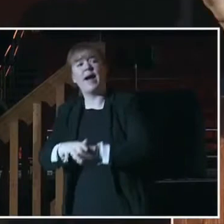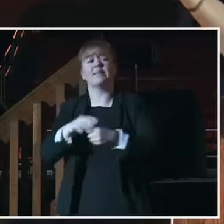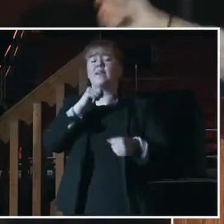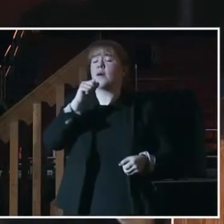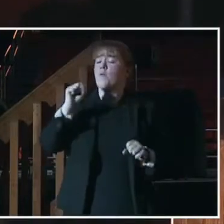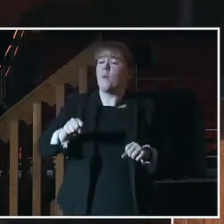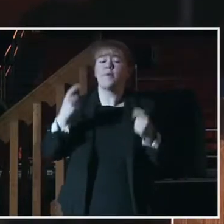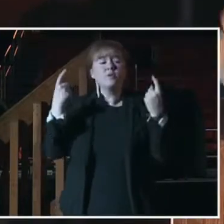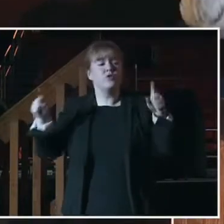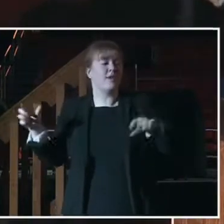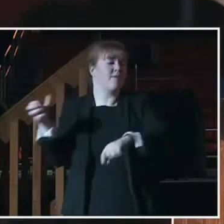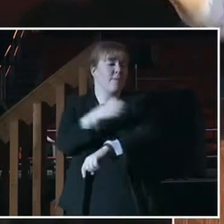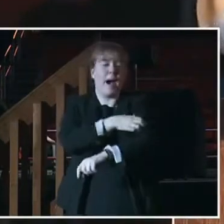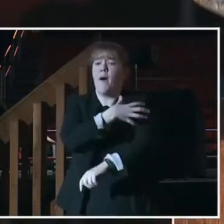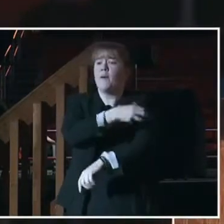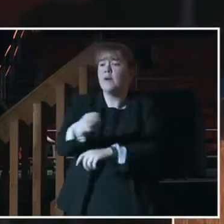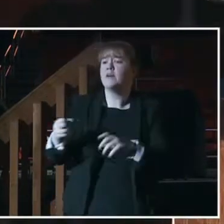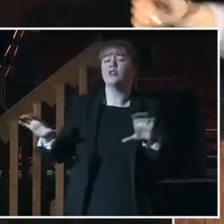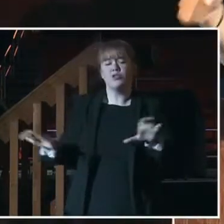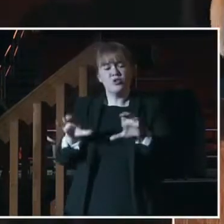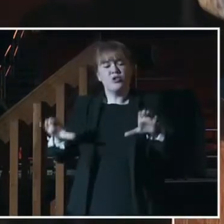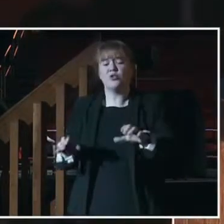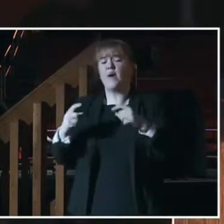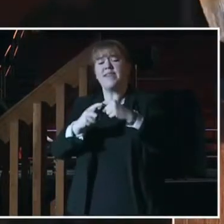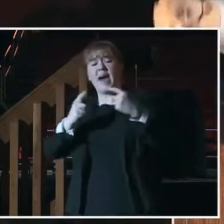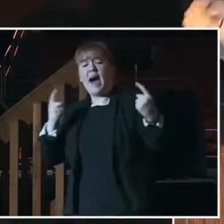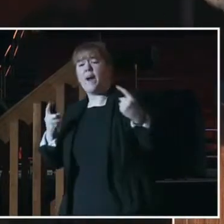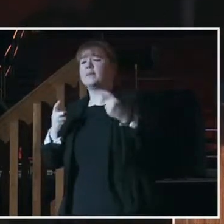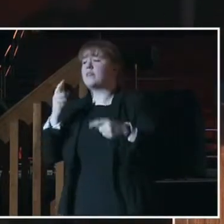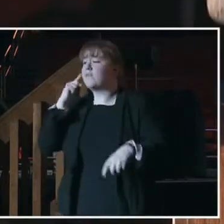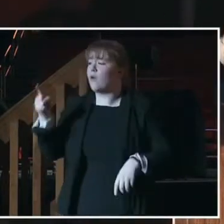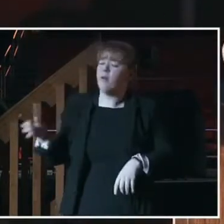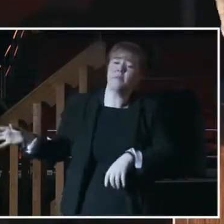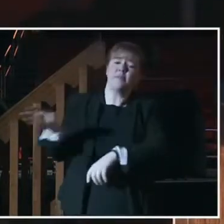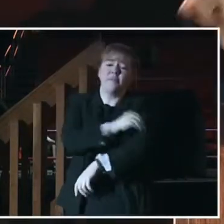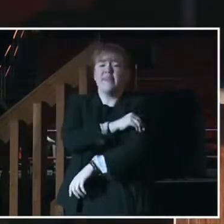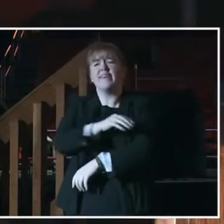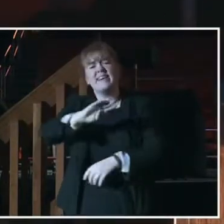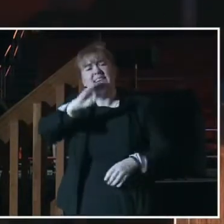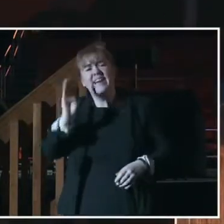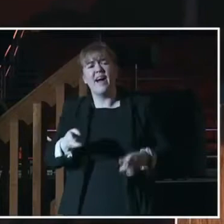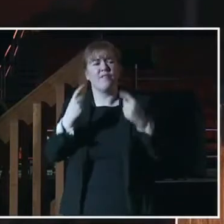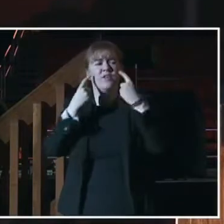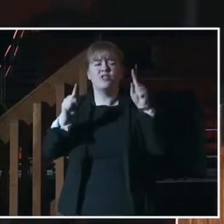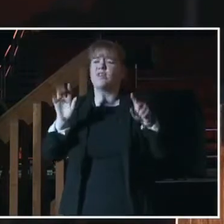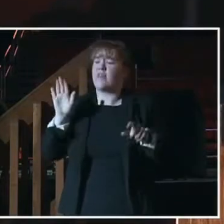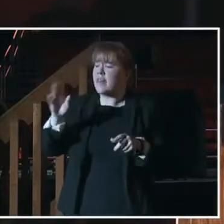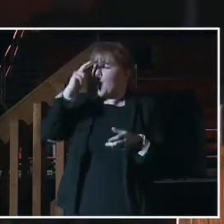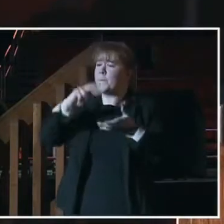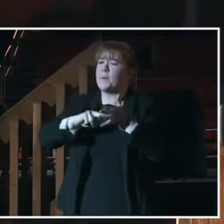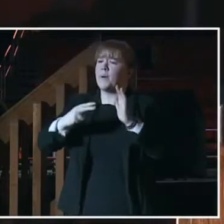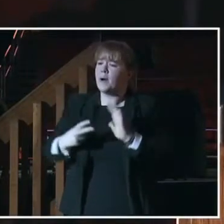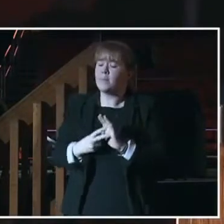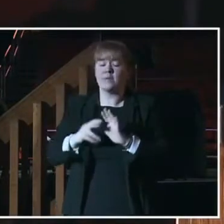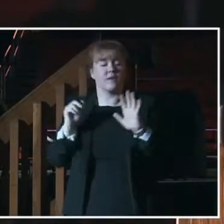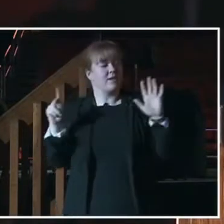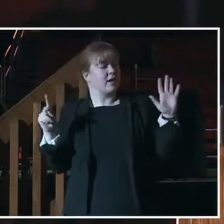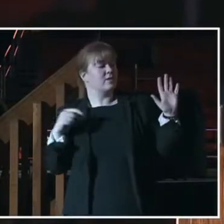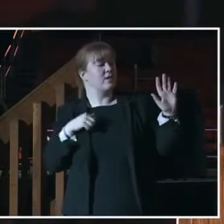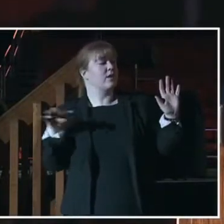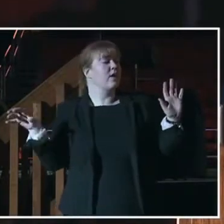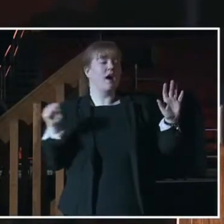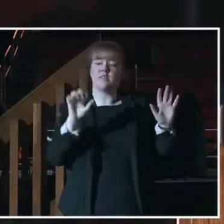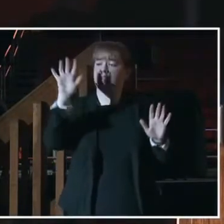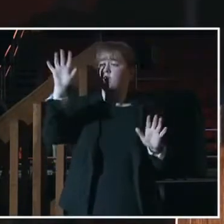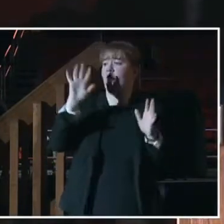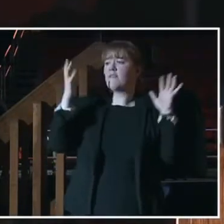to achieve power because you're doing the very opposite for them so that they can never achieve their purpose. That's okay. I'll take the five claps.